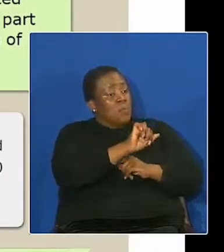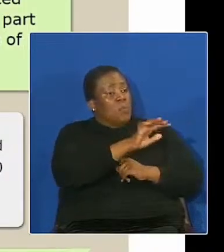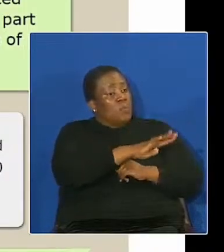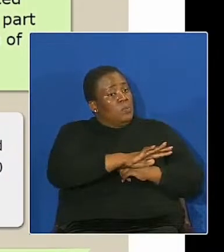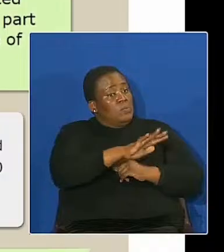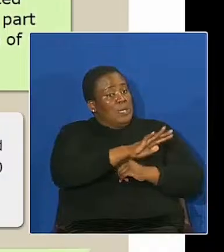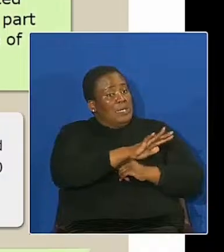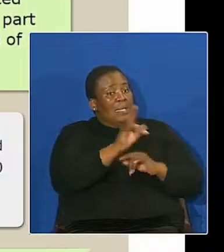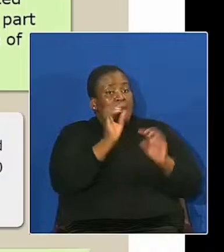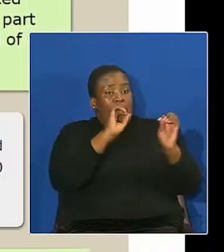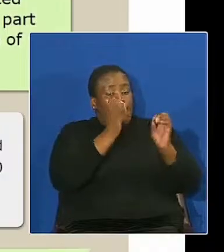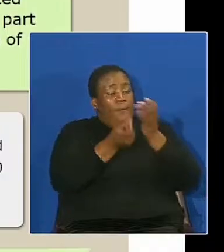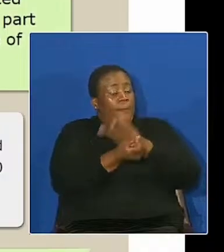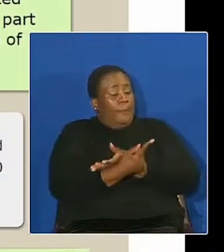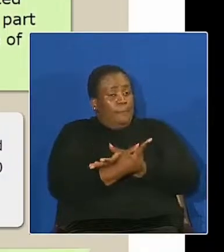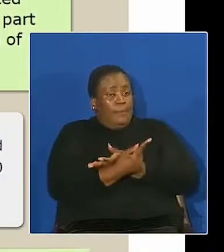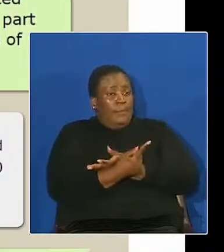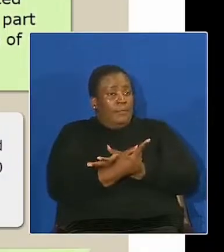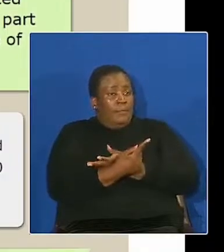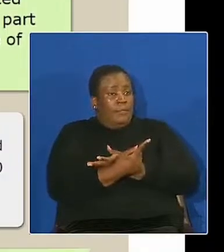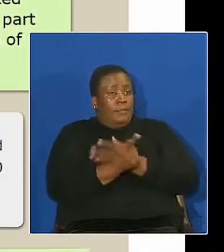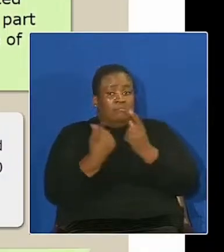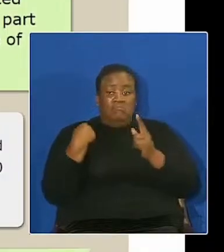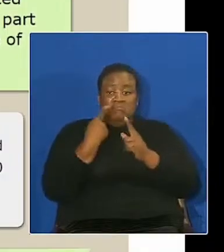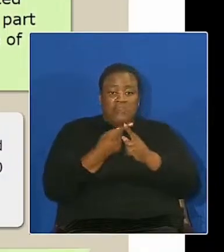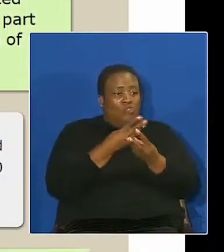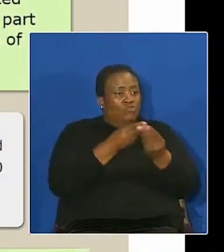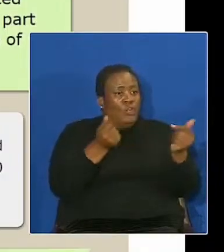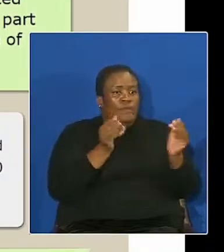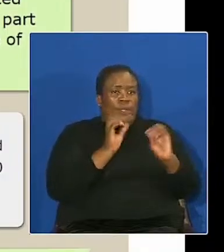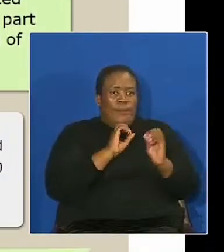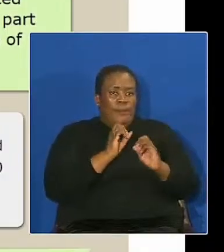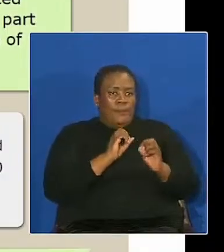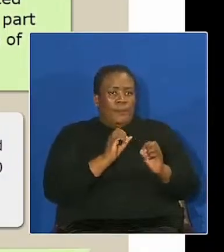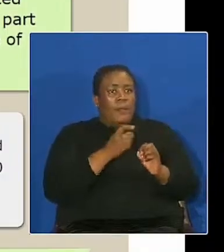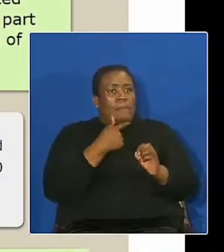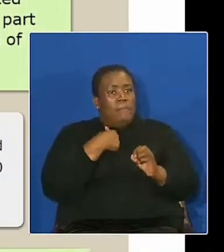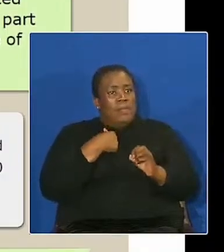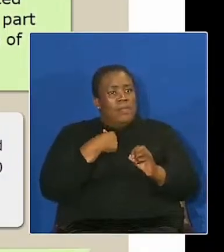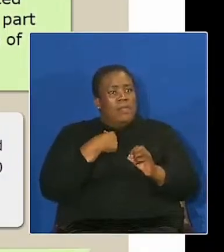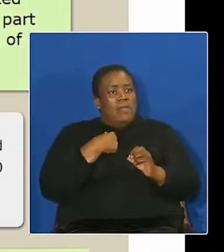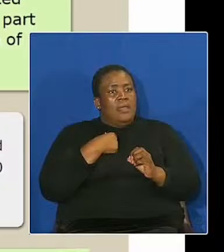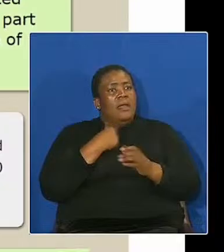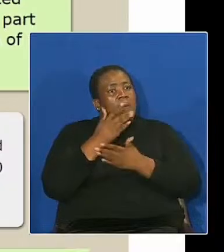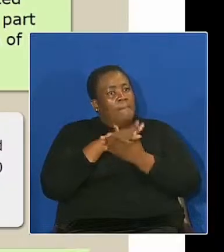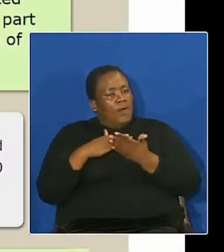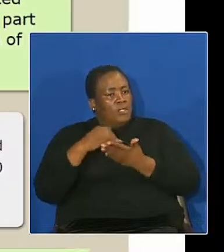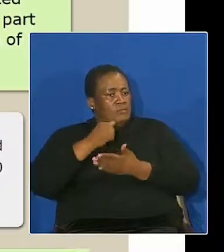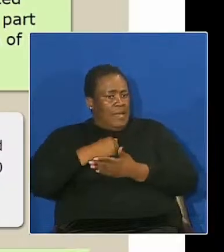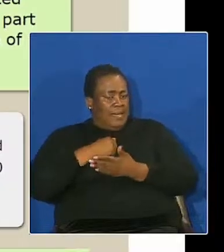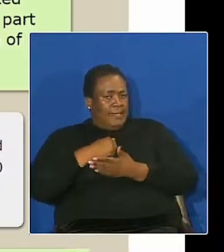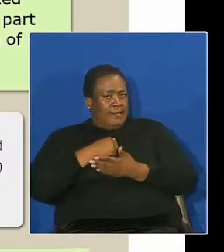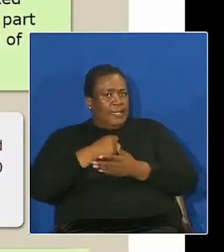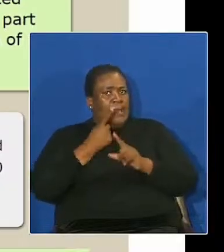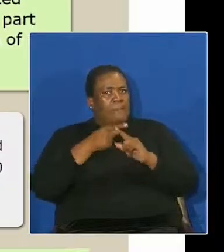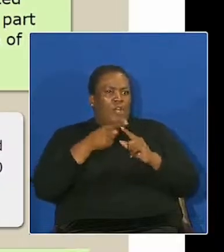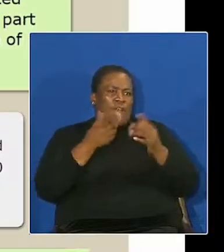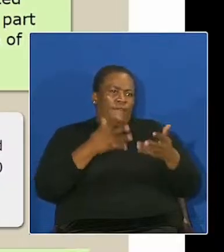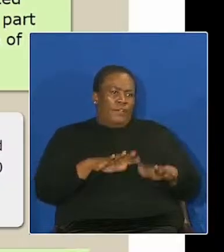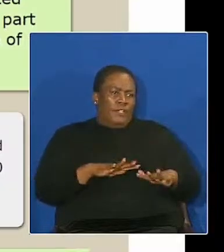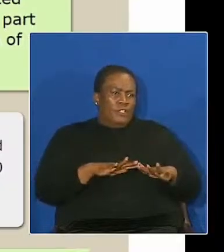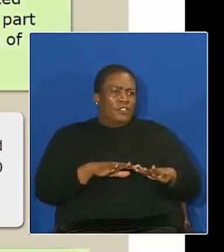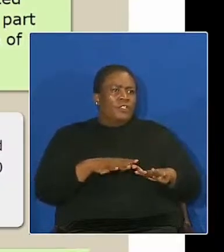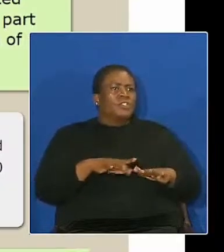been done about it. I have played my part and was even willing